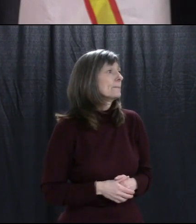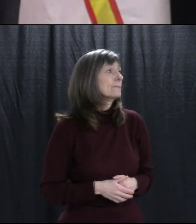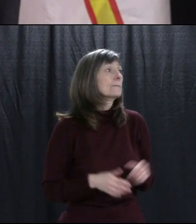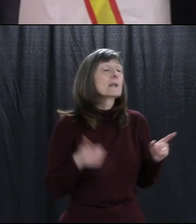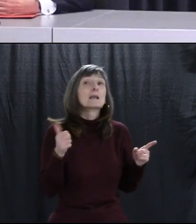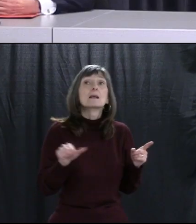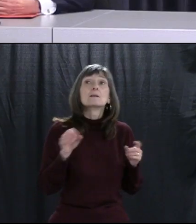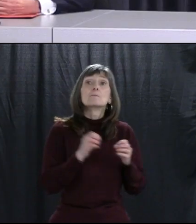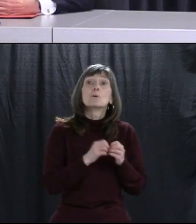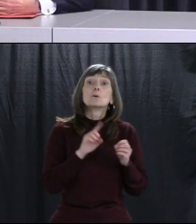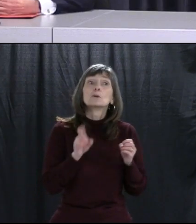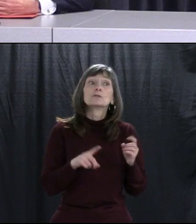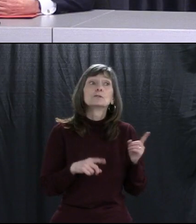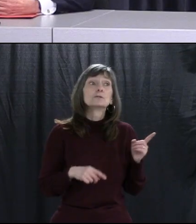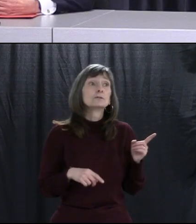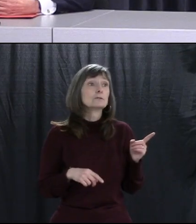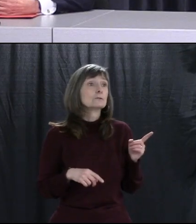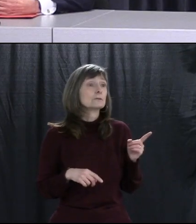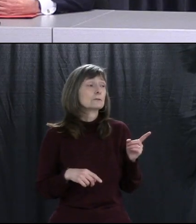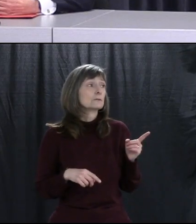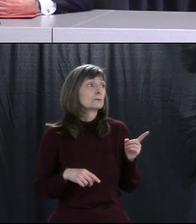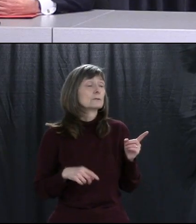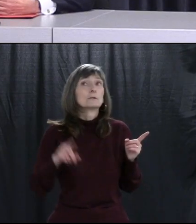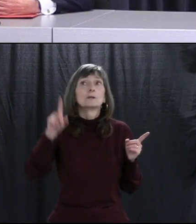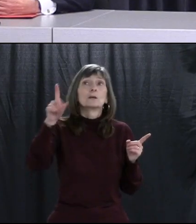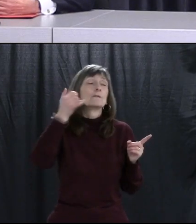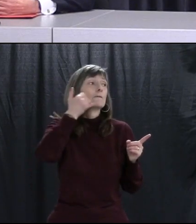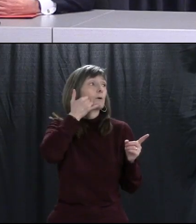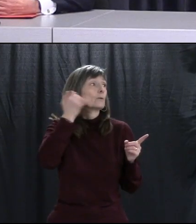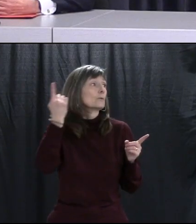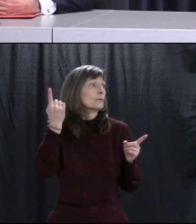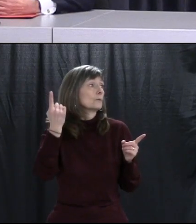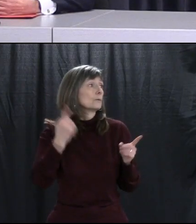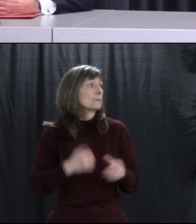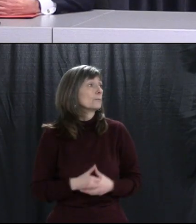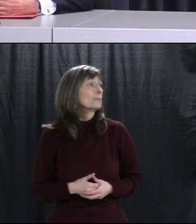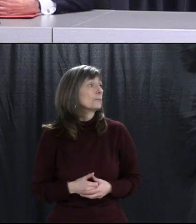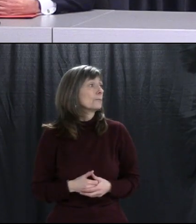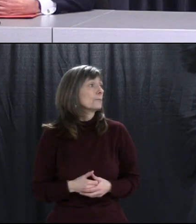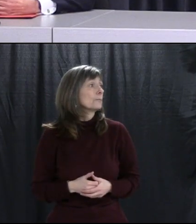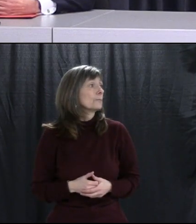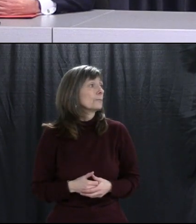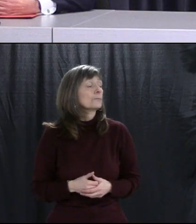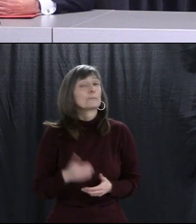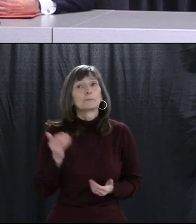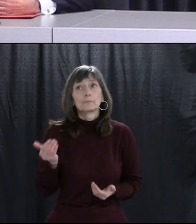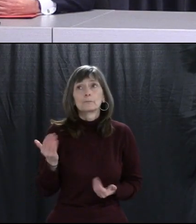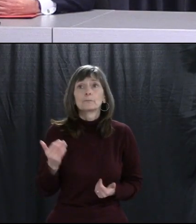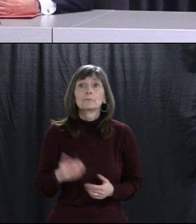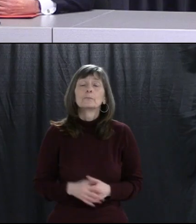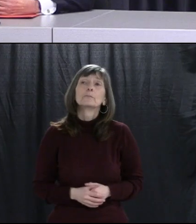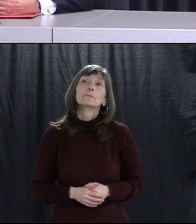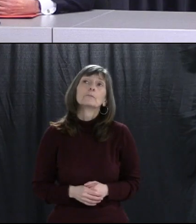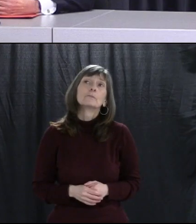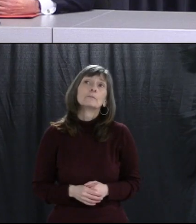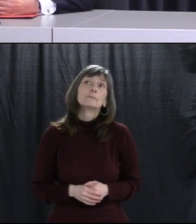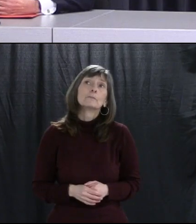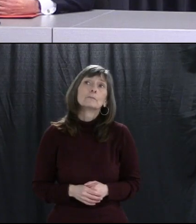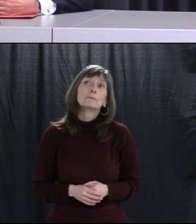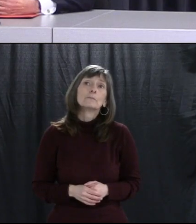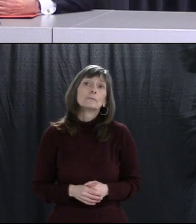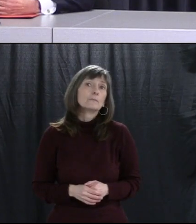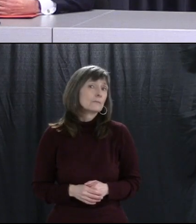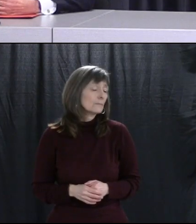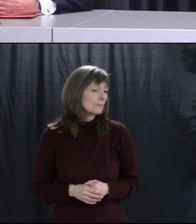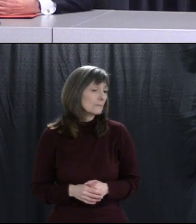Are there any further questions? One from the phone. Go ahead. Yeah, my question